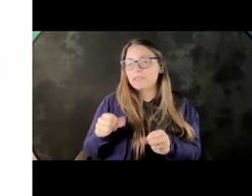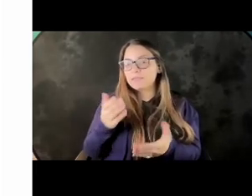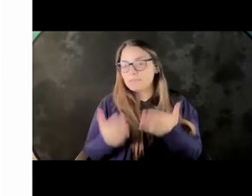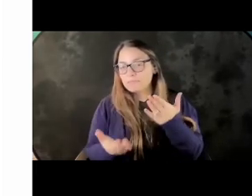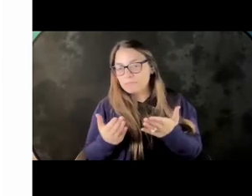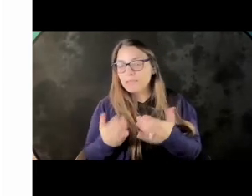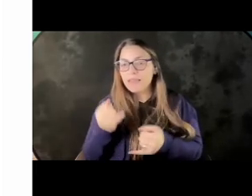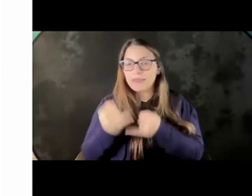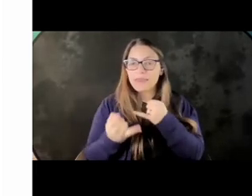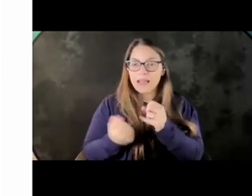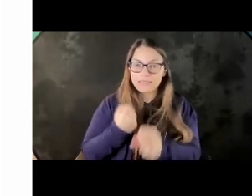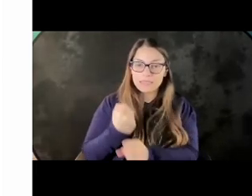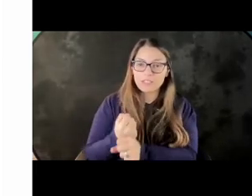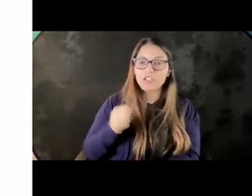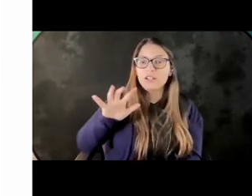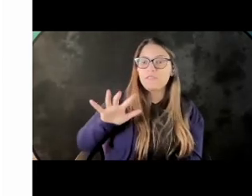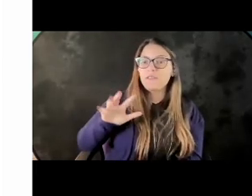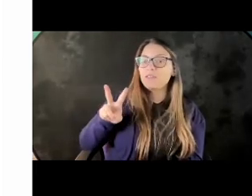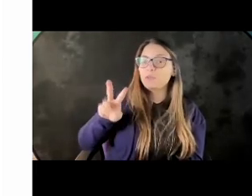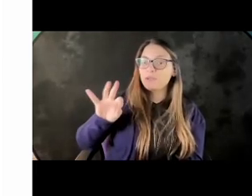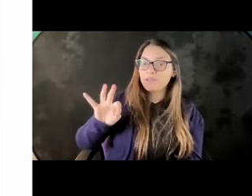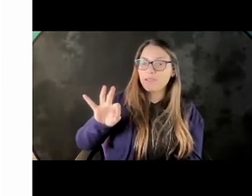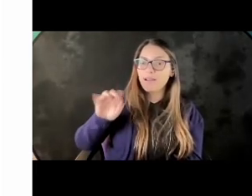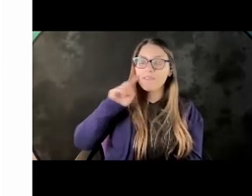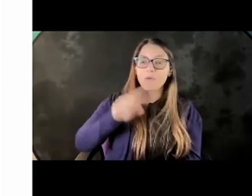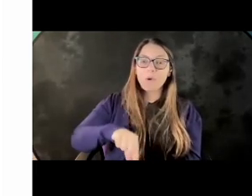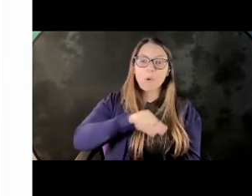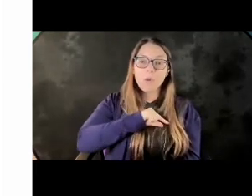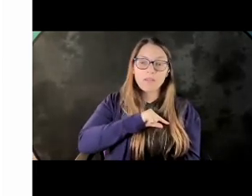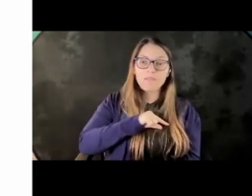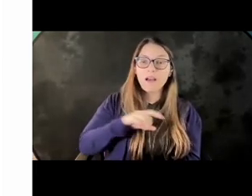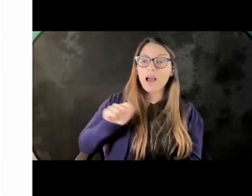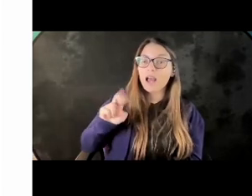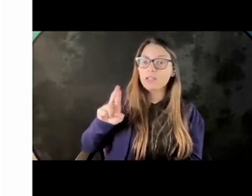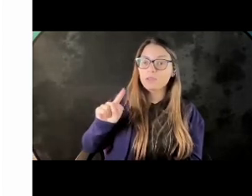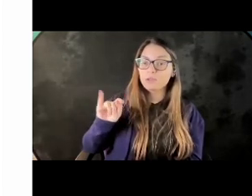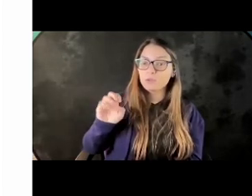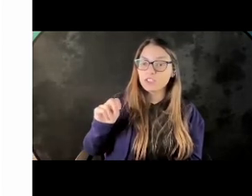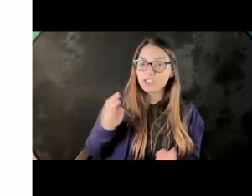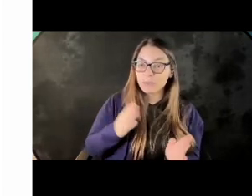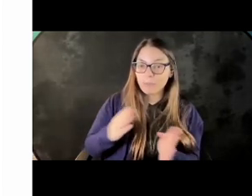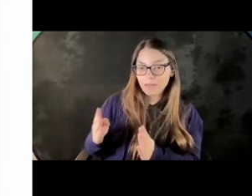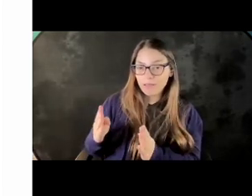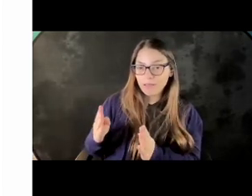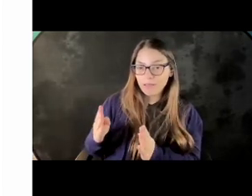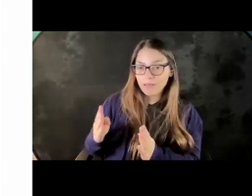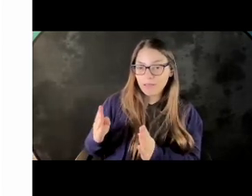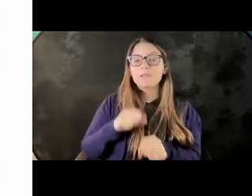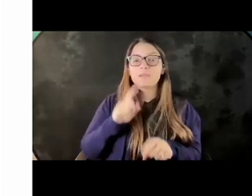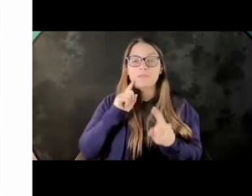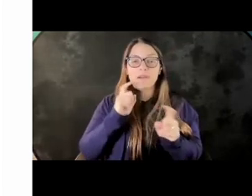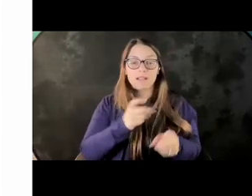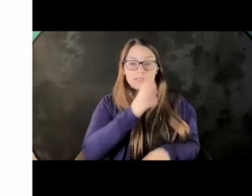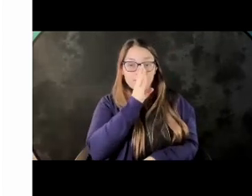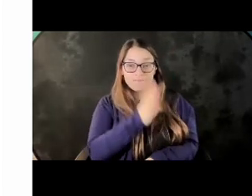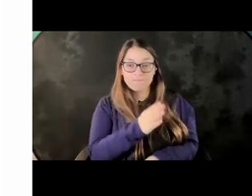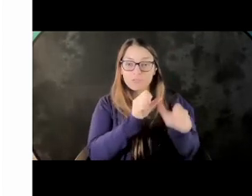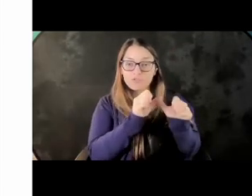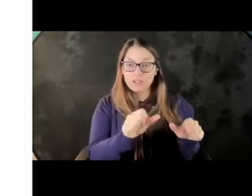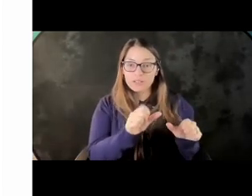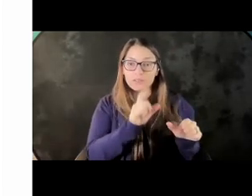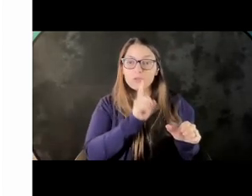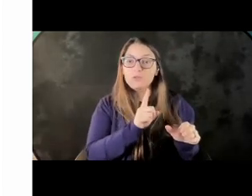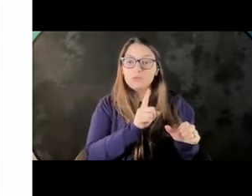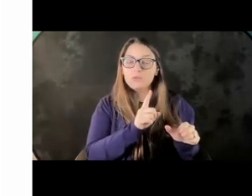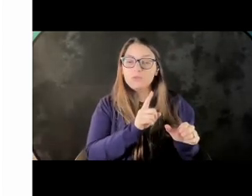529 qualified tuition plan to deposit funds directly into an ABLE account without income